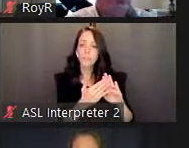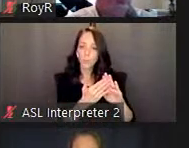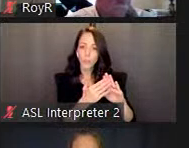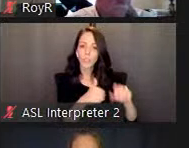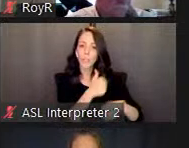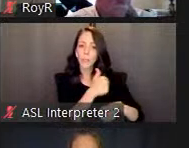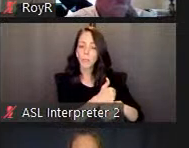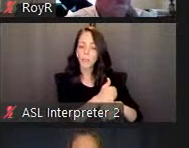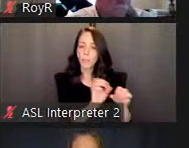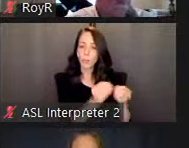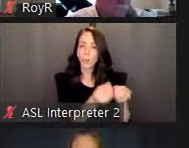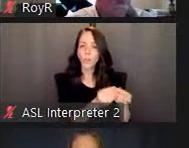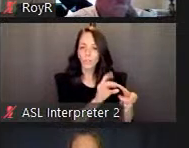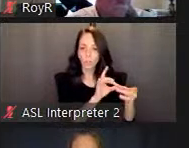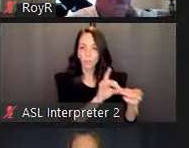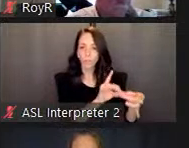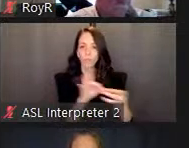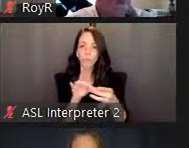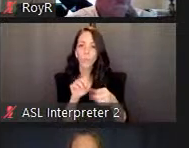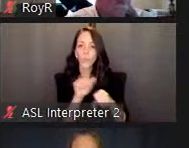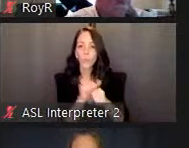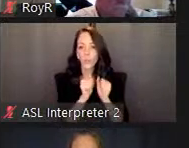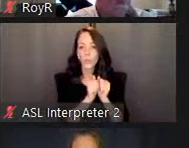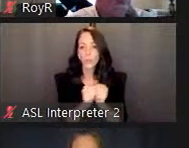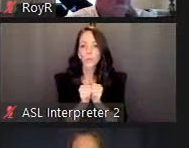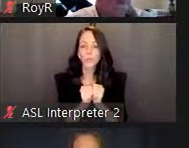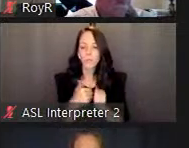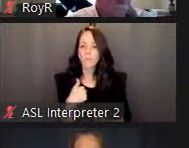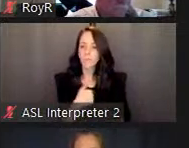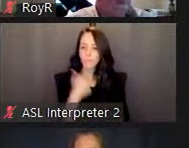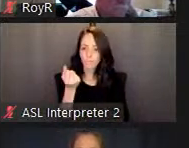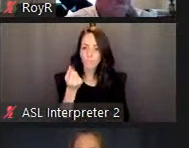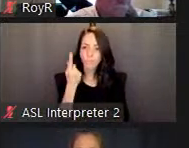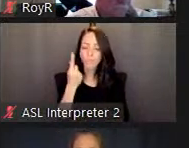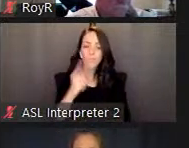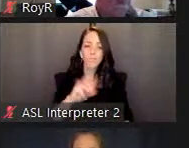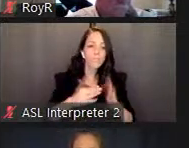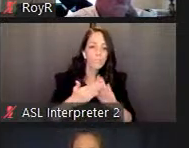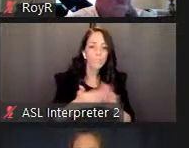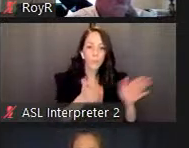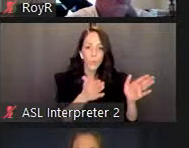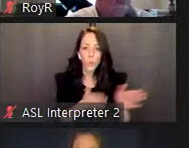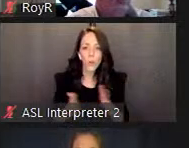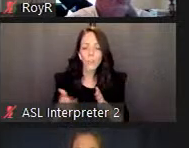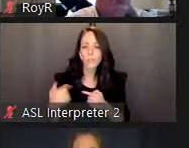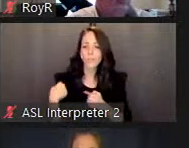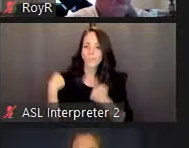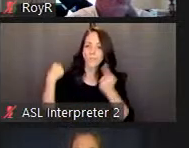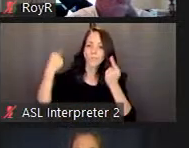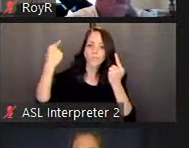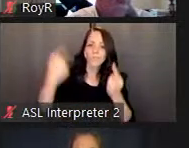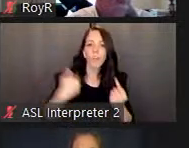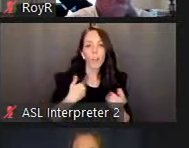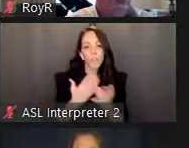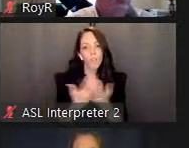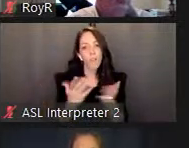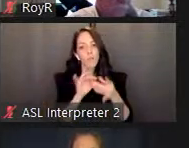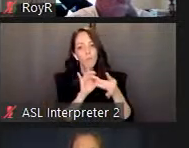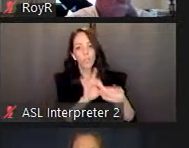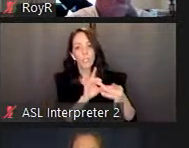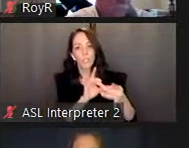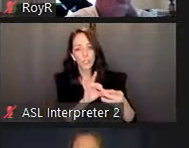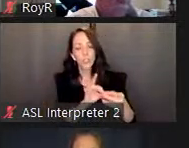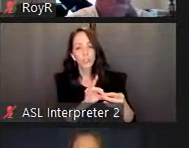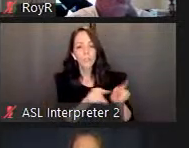and with community. We understand that community organizations have long-standing, deep-rooted relationships, as well